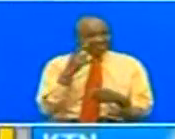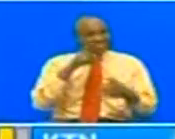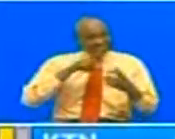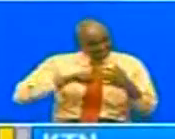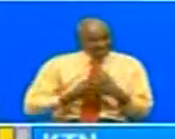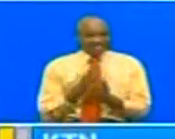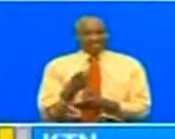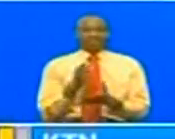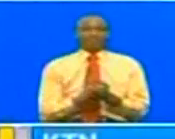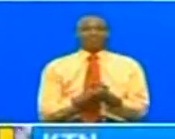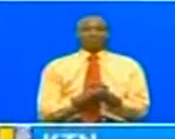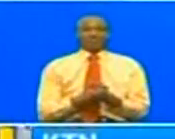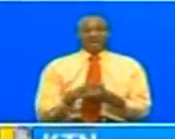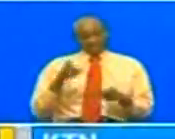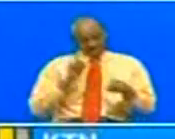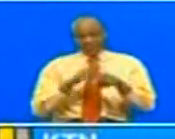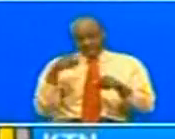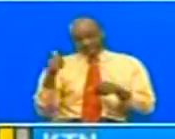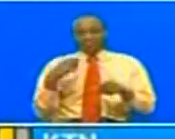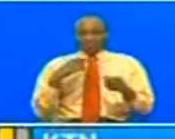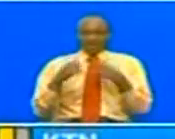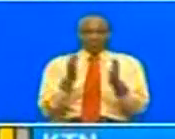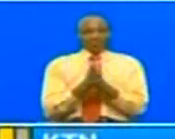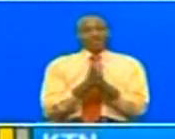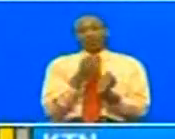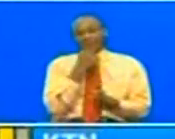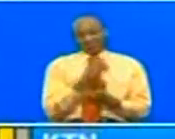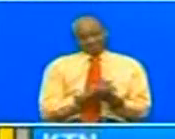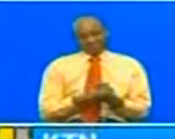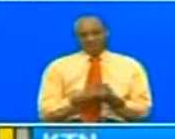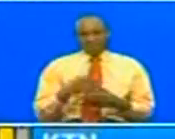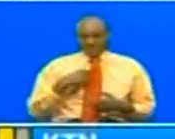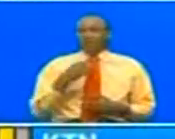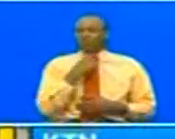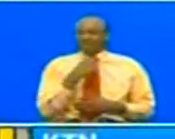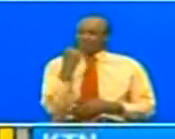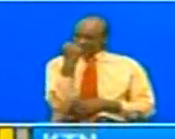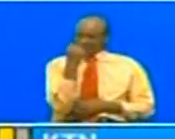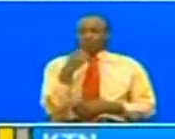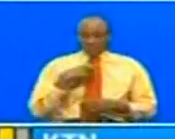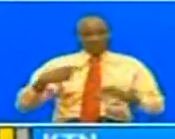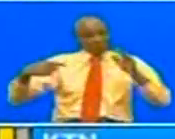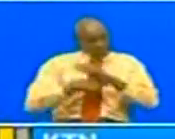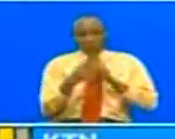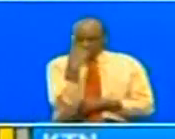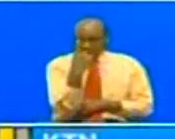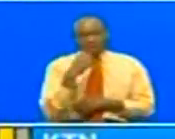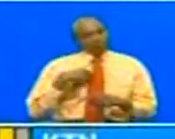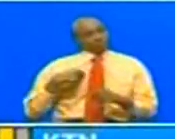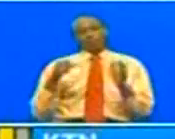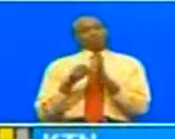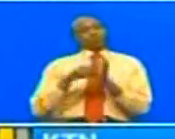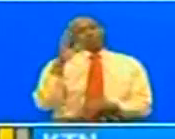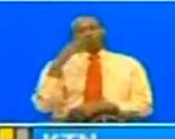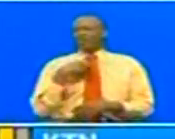striker, Michael Olunga, is away playing for Gormaya today. Lakini tusipate kufungwa bao hata moja, kwa sababu tukifungwa bao moja itakupatia tena